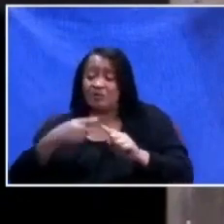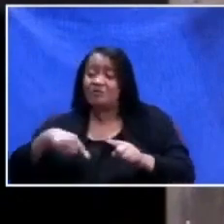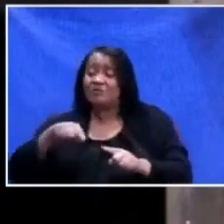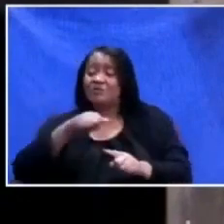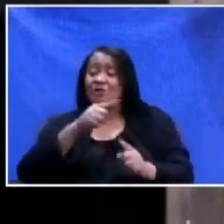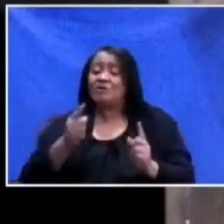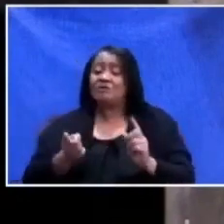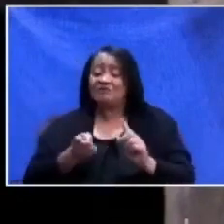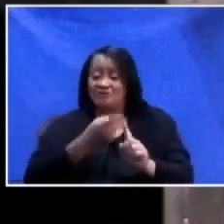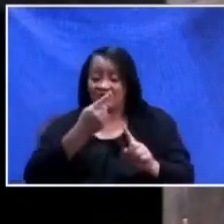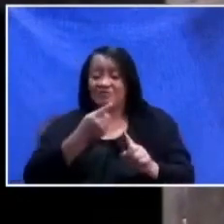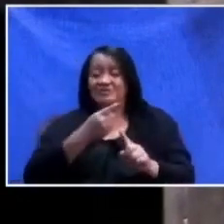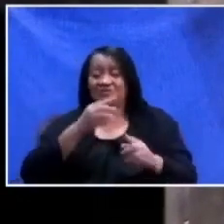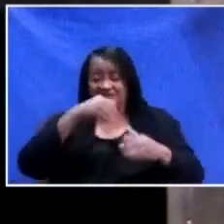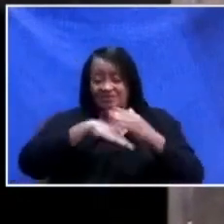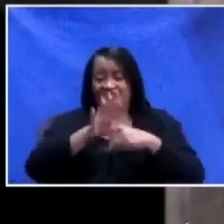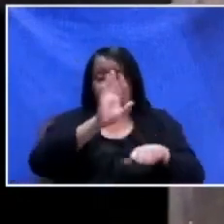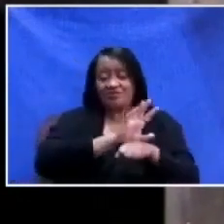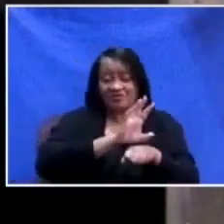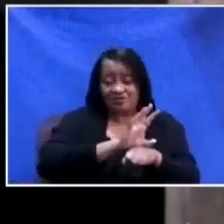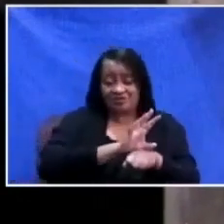That first year was,